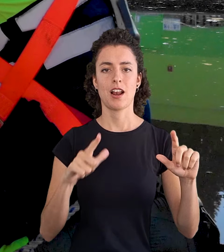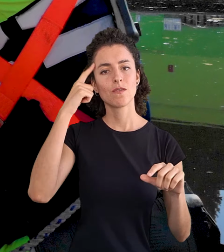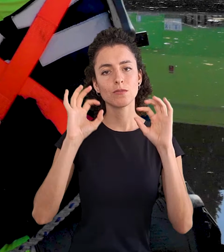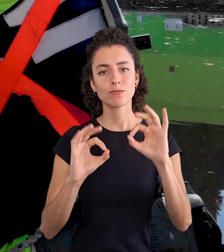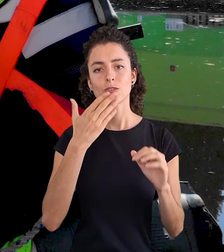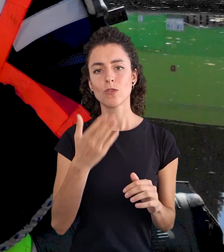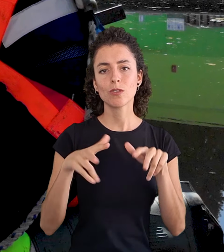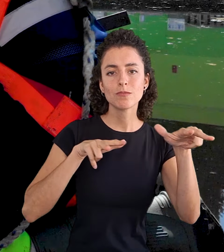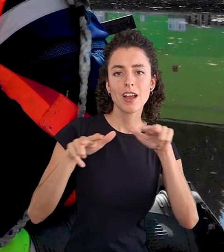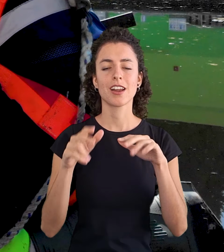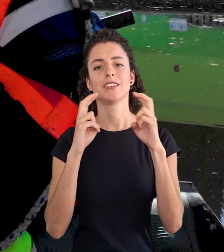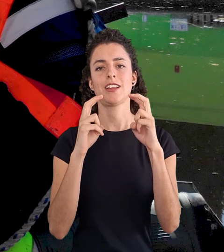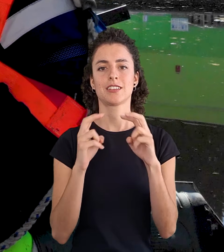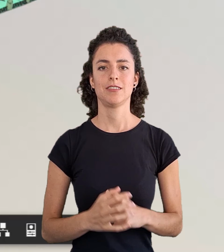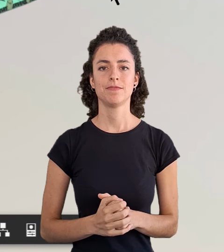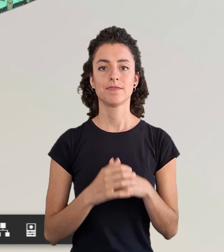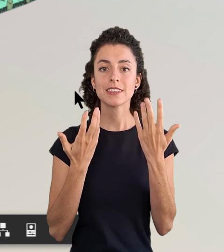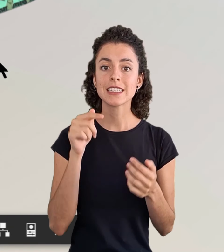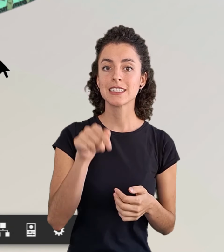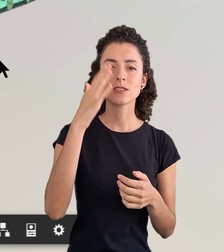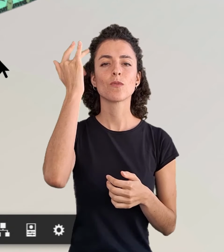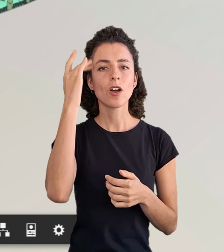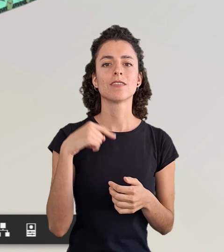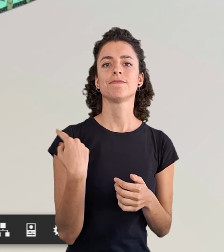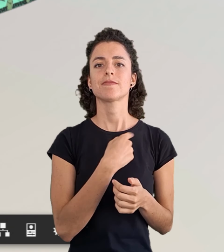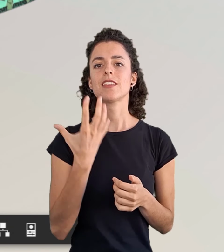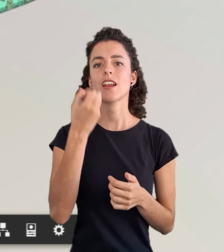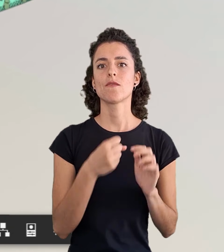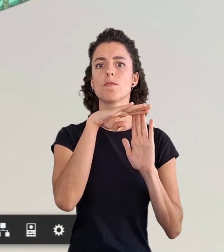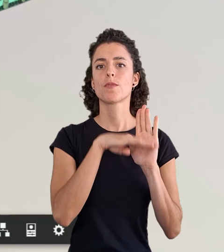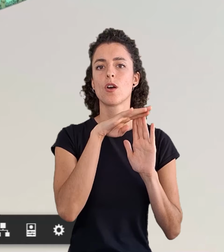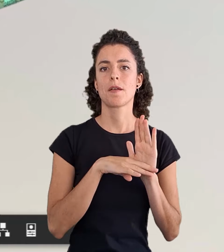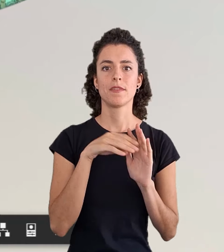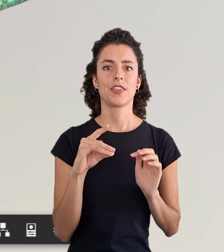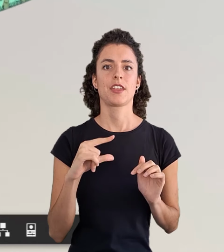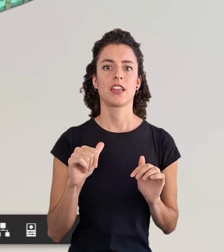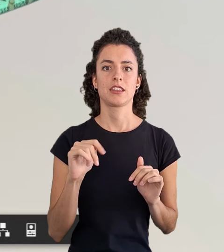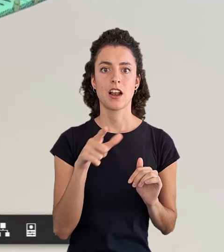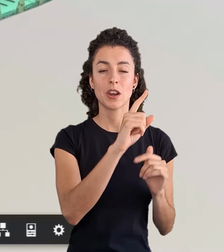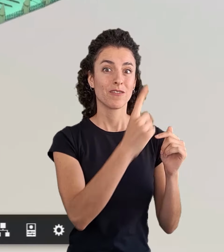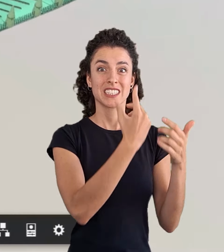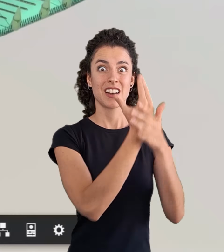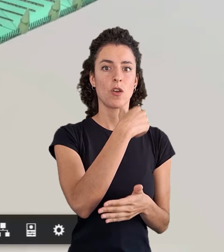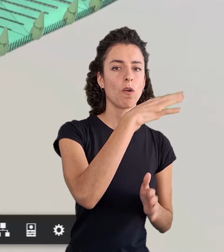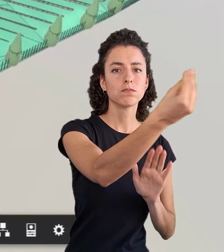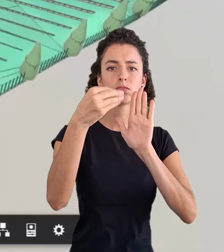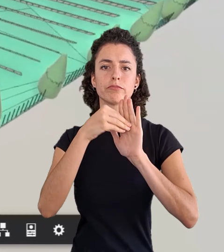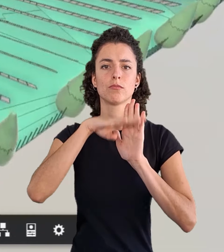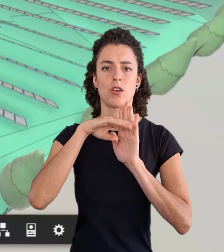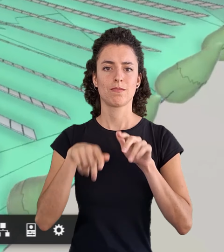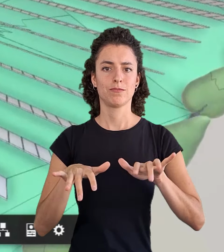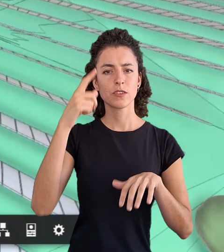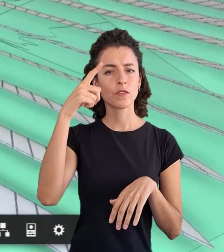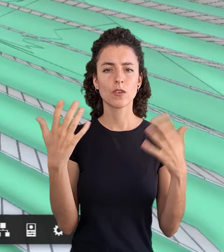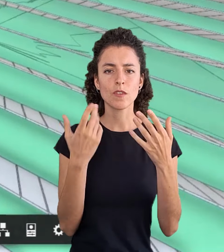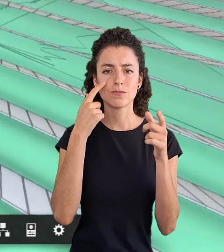For this, we possess the latest and greatest digital services, such as advanced aeration and ratio tracking integrated in